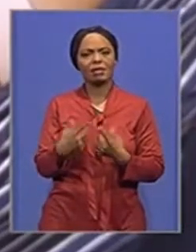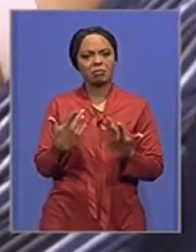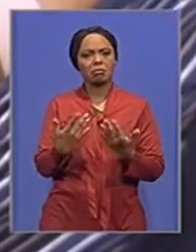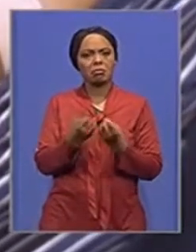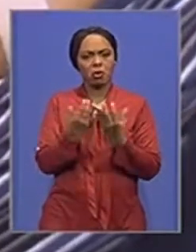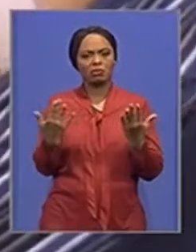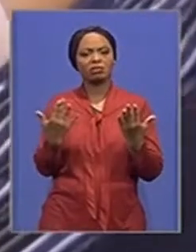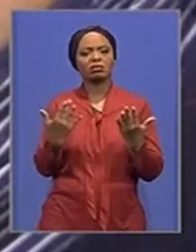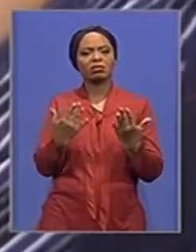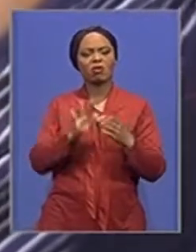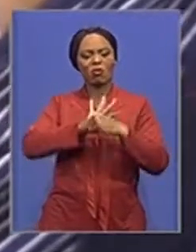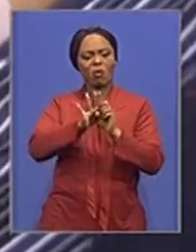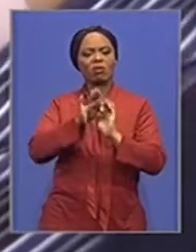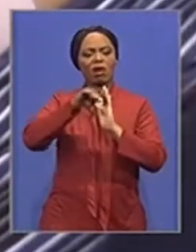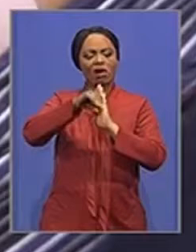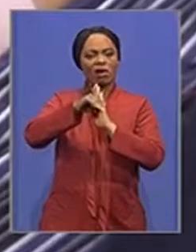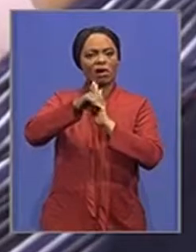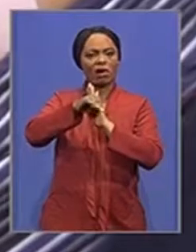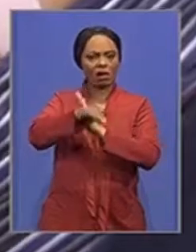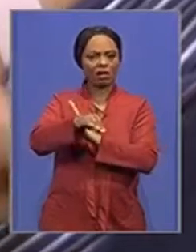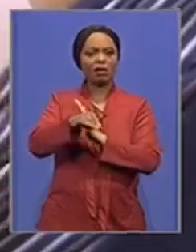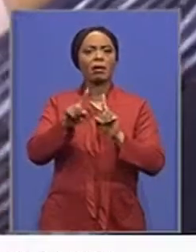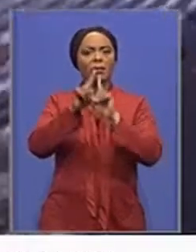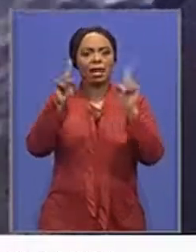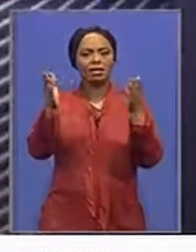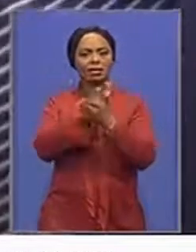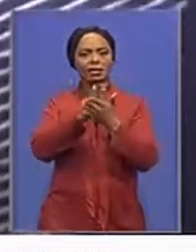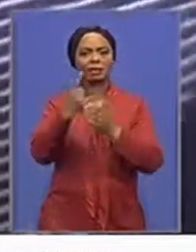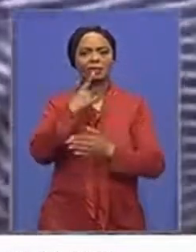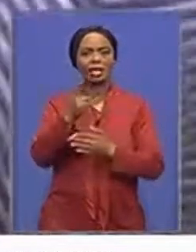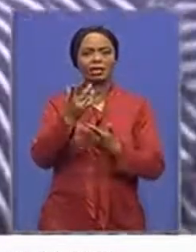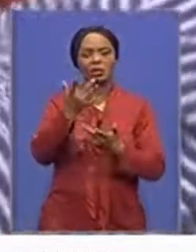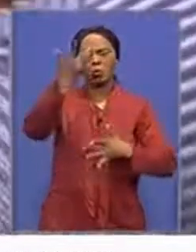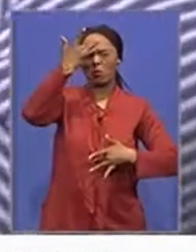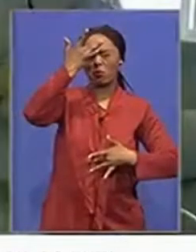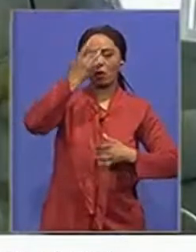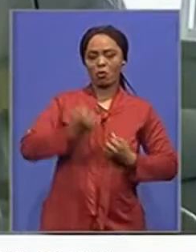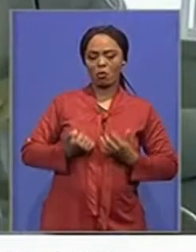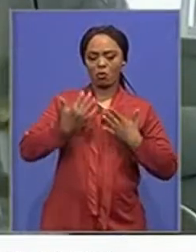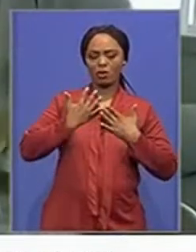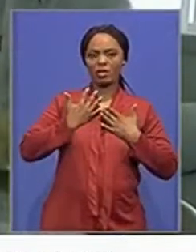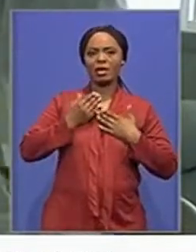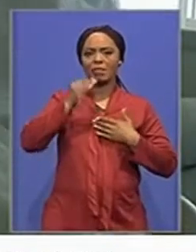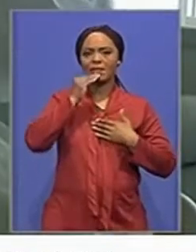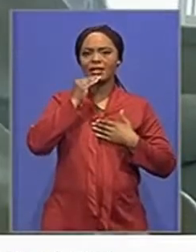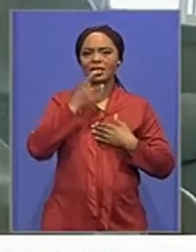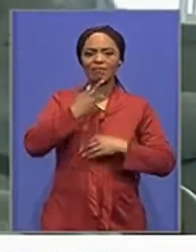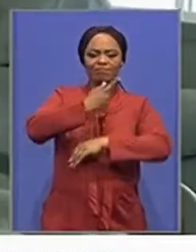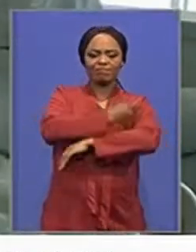batho. Le fa go le jalo mopresidente a re bao ba ileng ba tshwarwa ke bolwetse bo fa ba ka entiwa ga ba kitla ba lwala